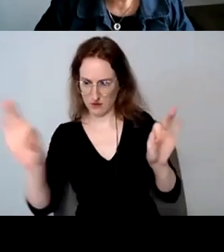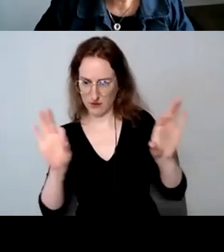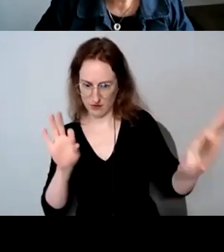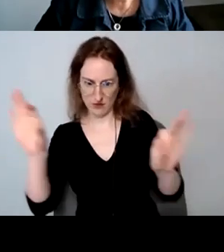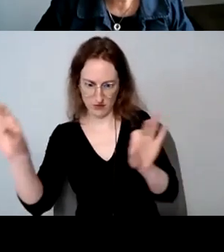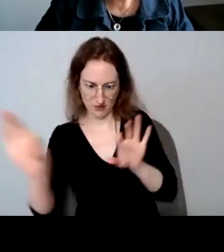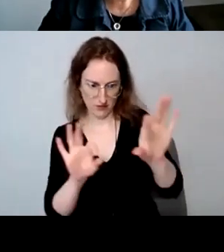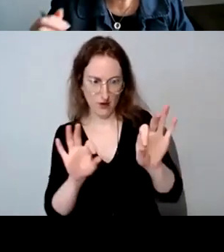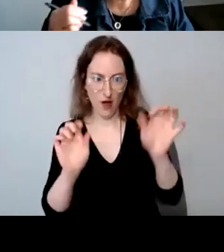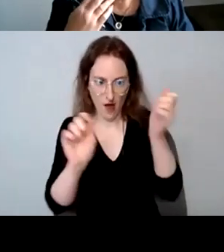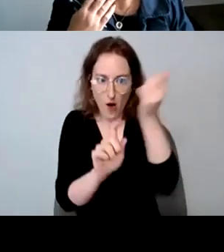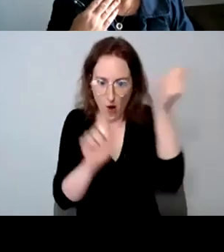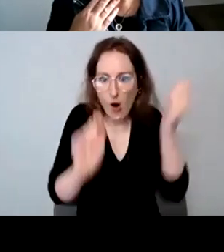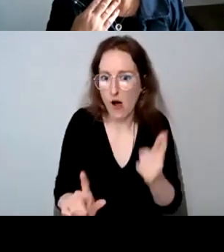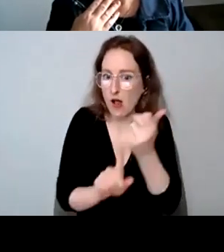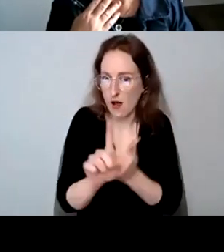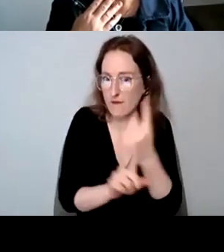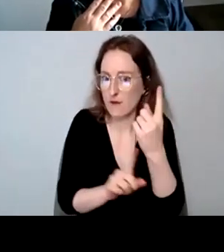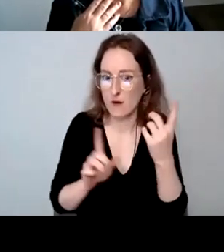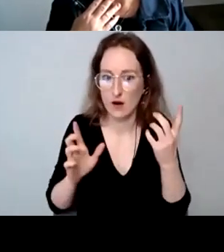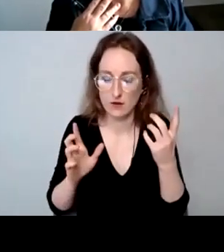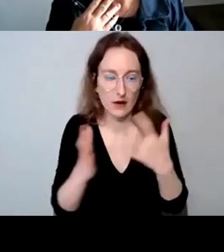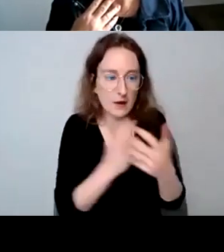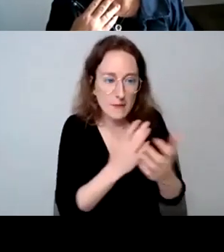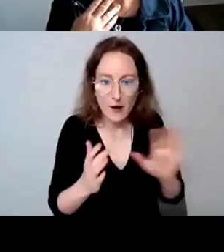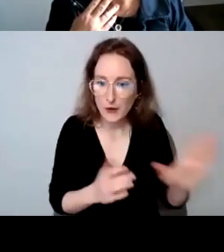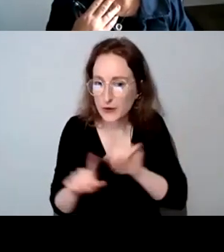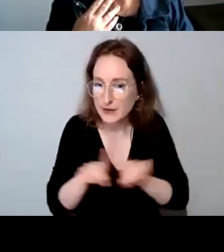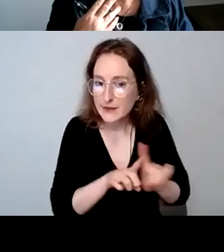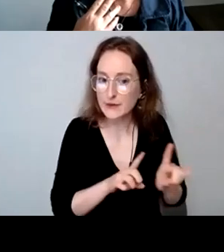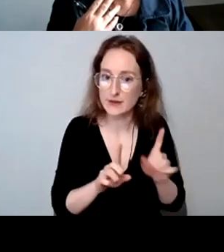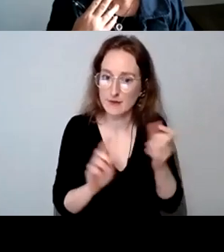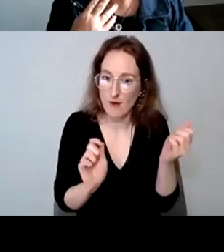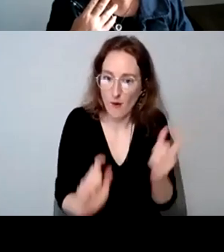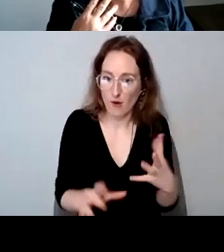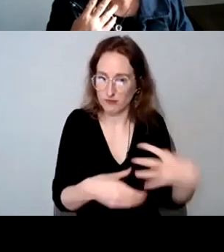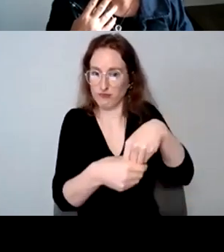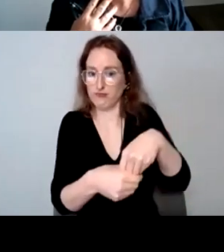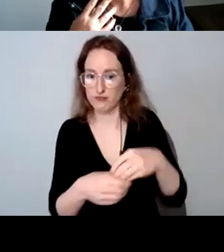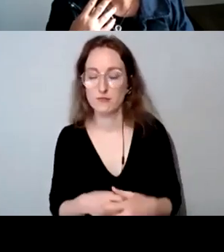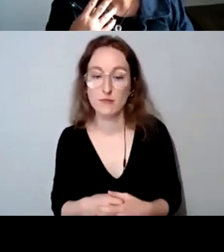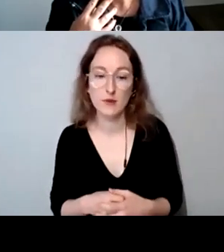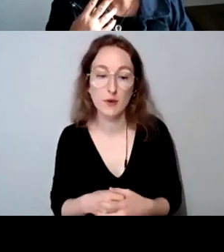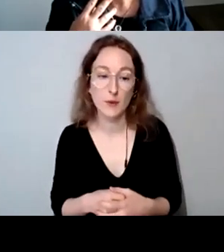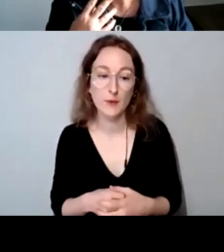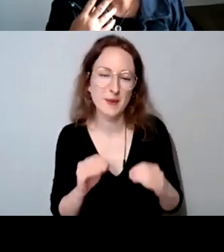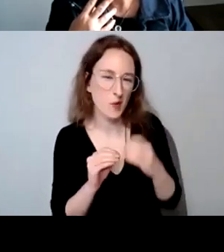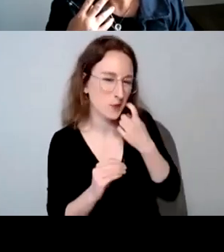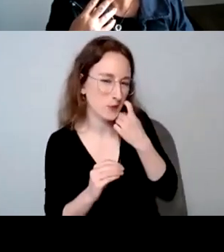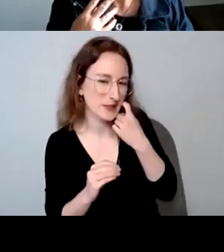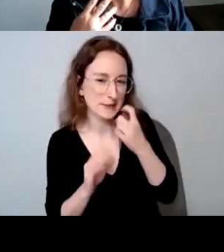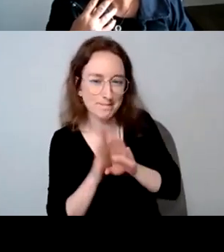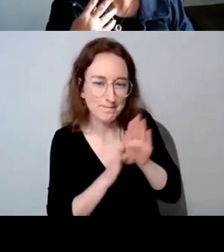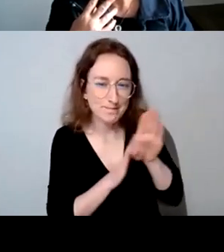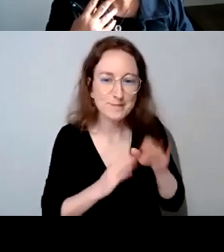inclusion of everybody, regardless of their differences. And so this is just, I wanted this